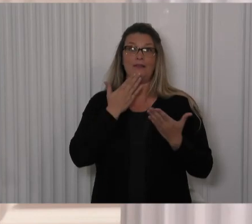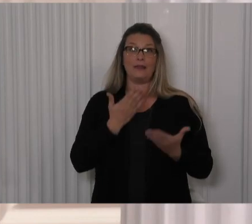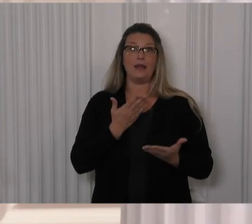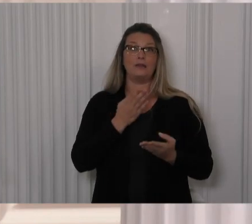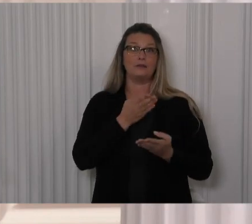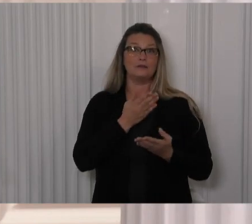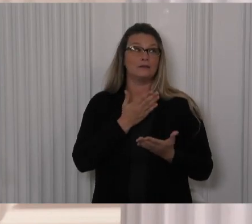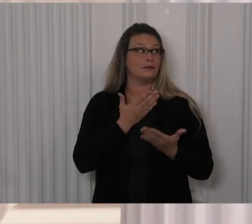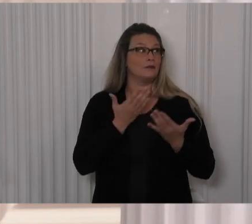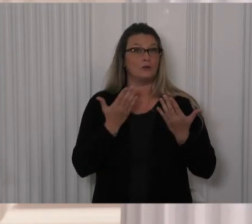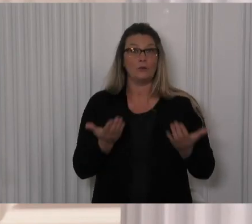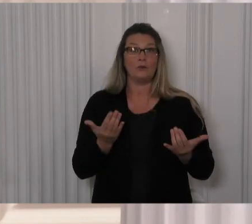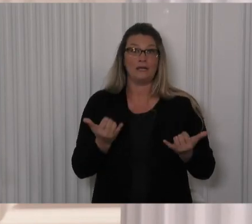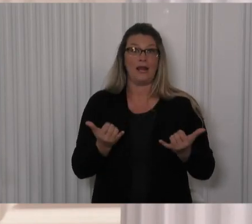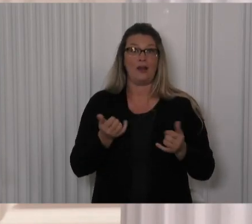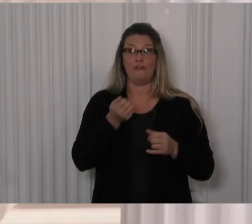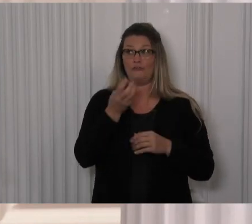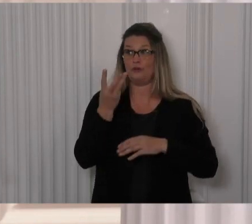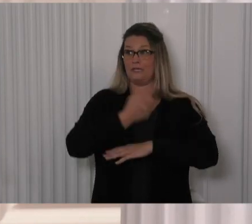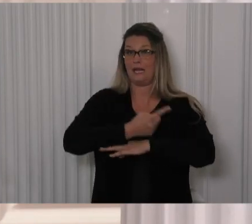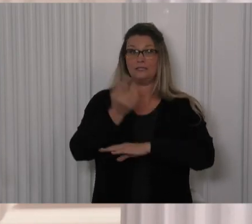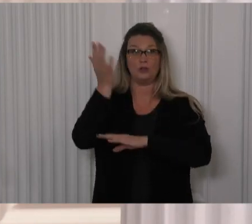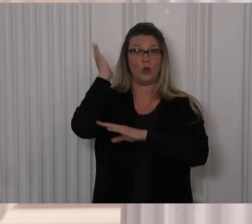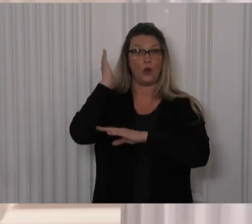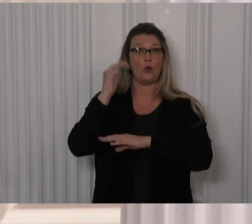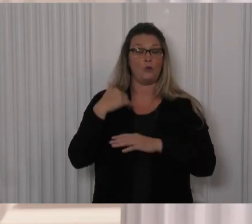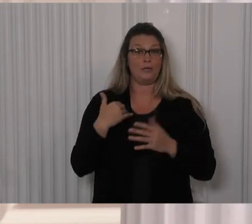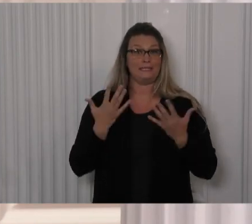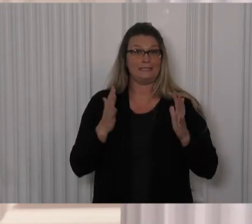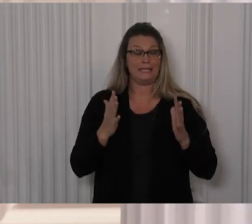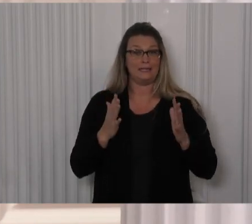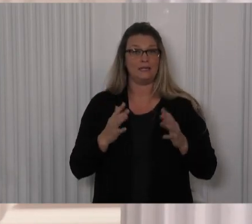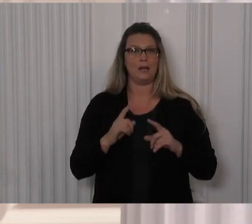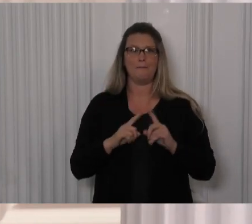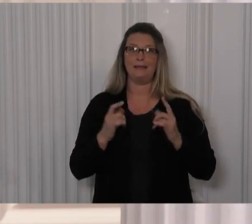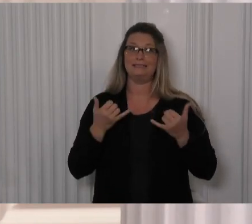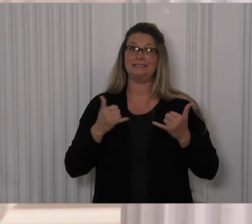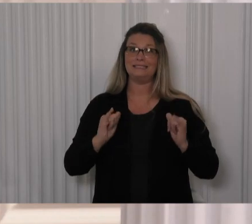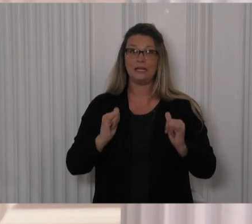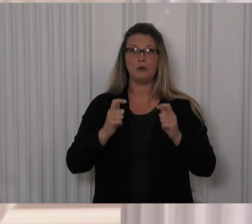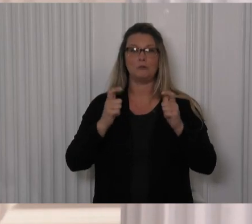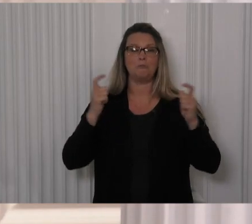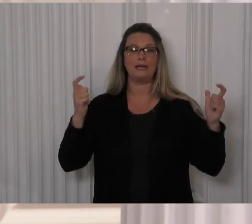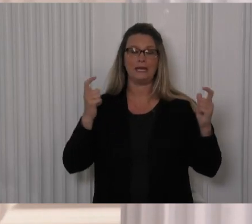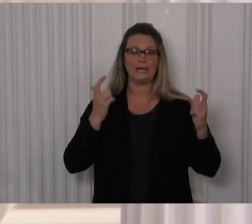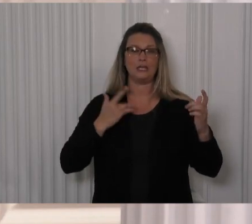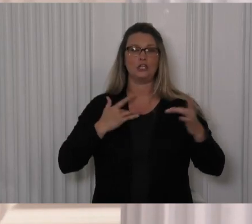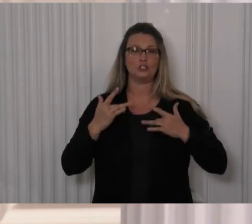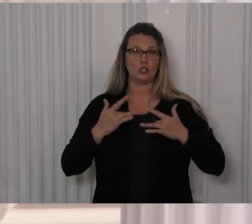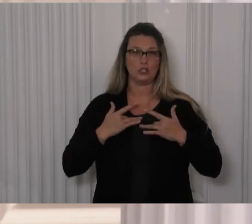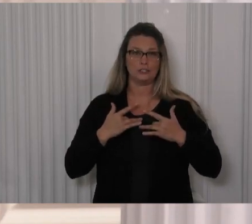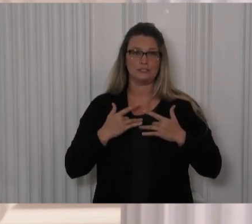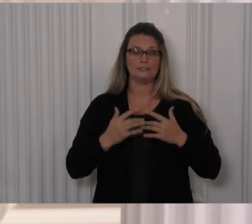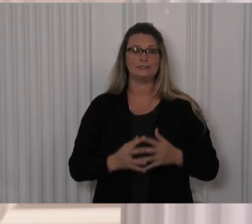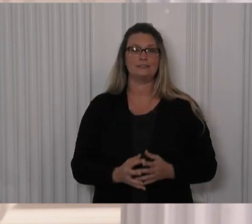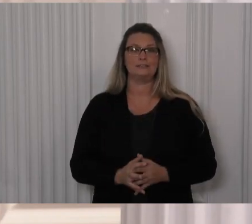did that days and days and days ago, but it is still a huge concern.